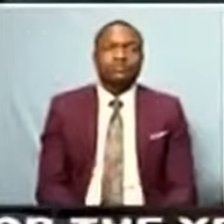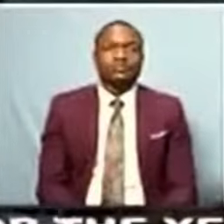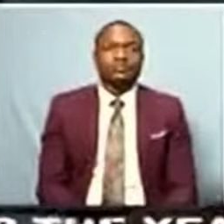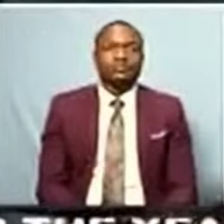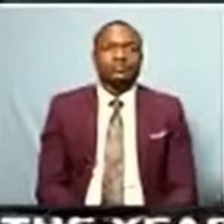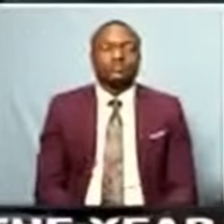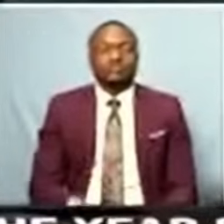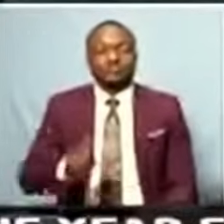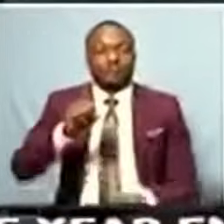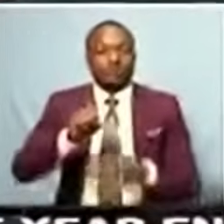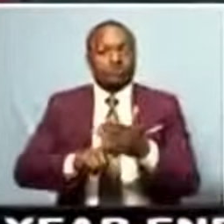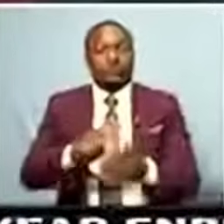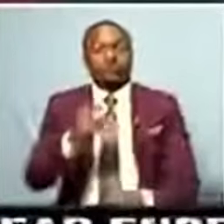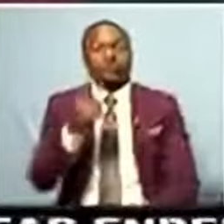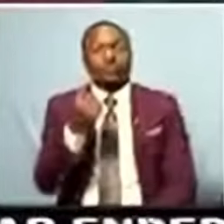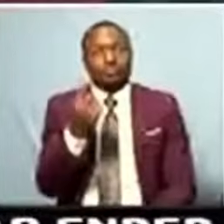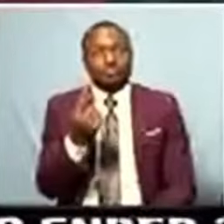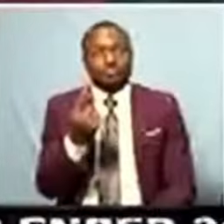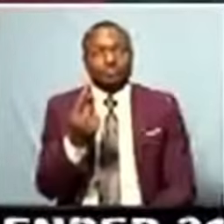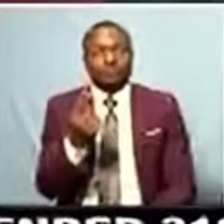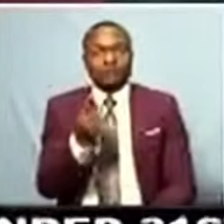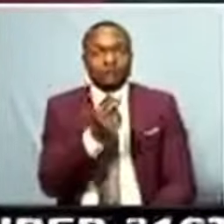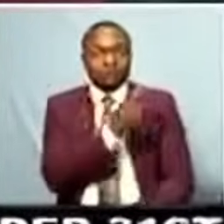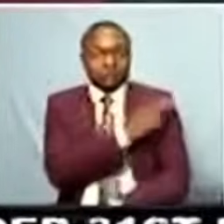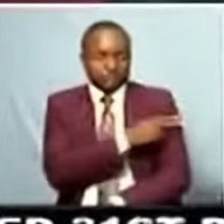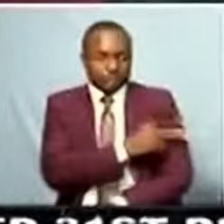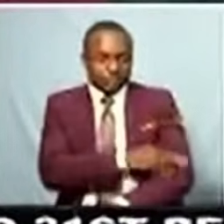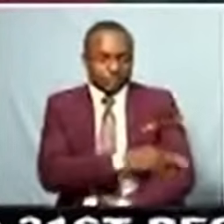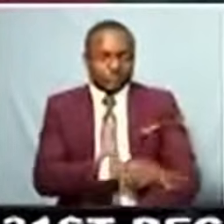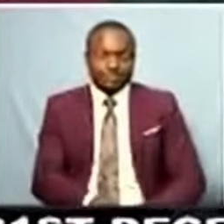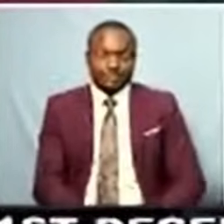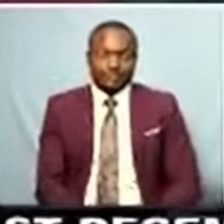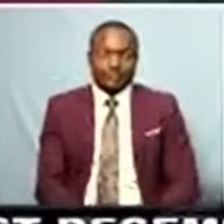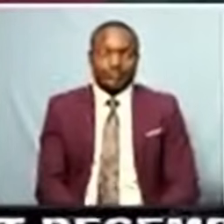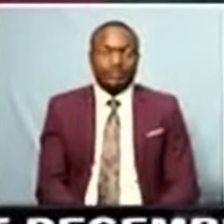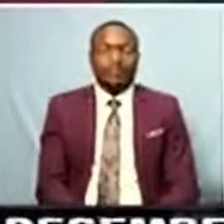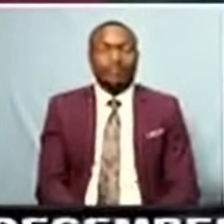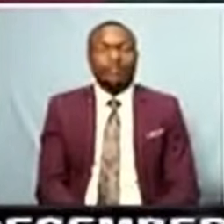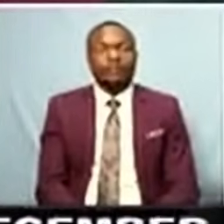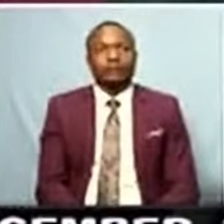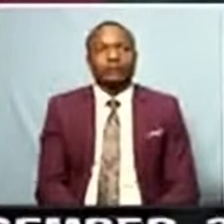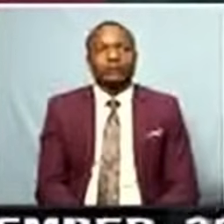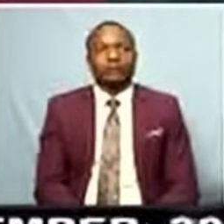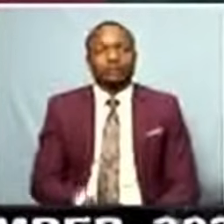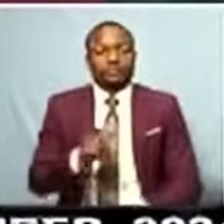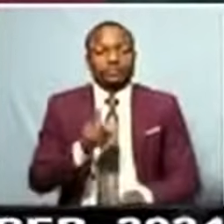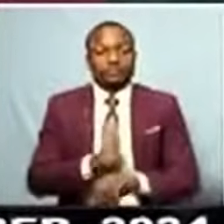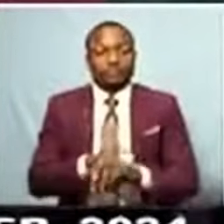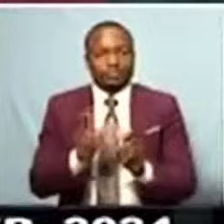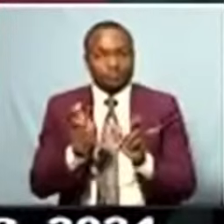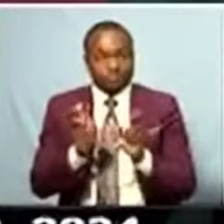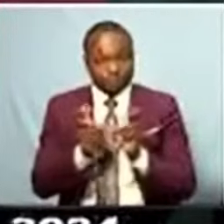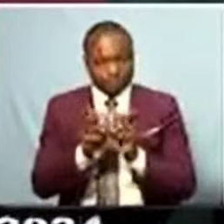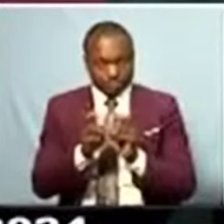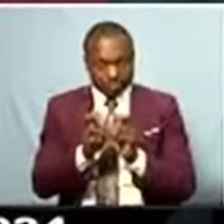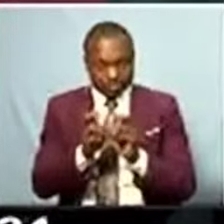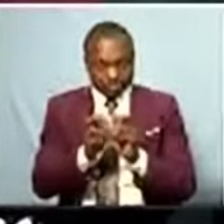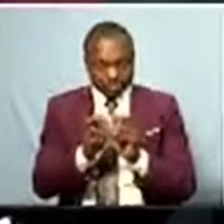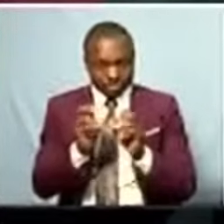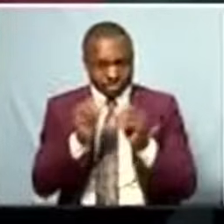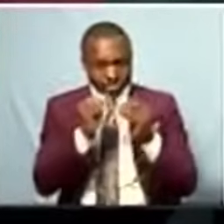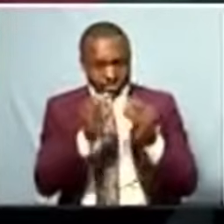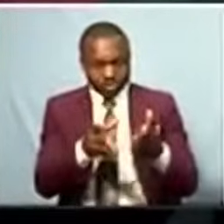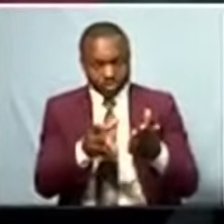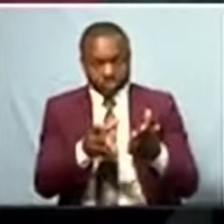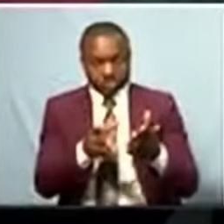cost of one mini hospital. At time of contracting these